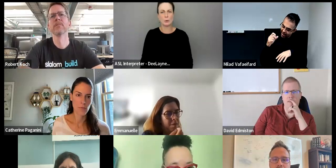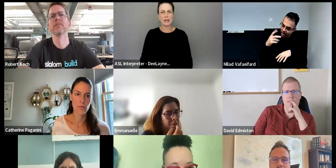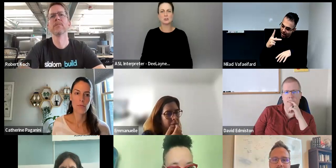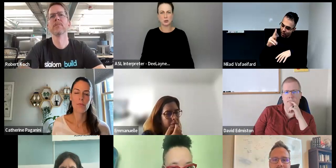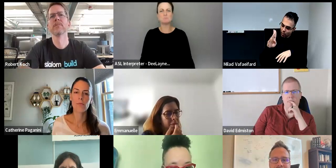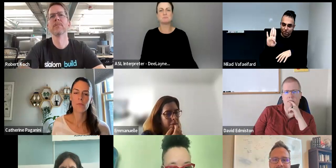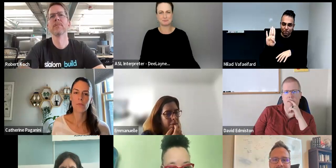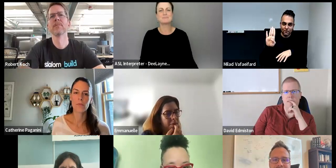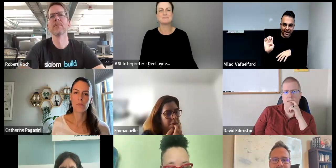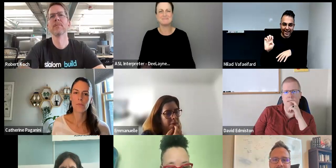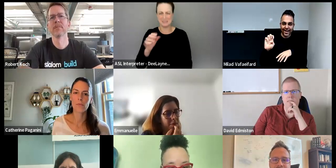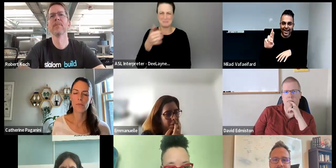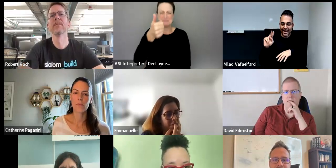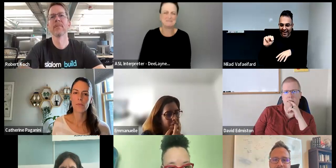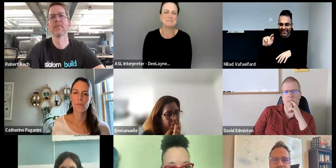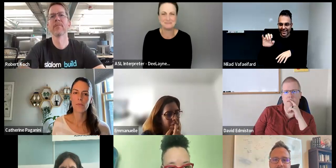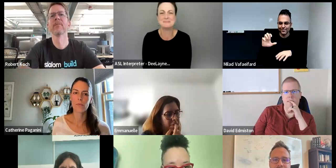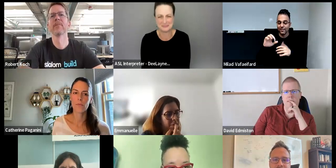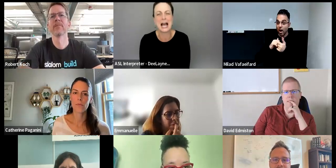The Kubernetes group.